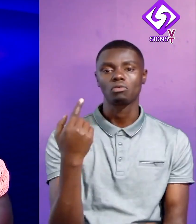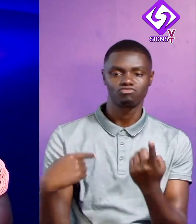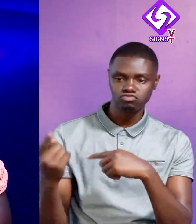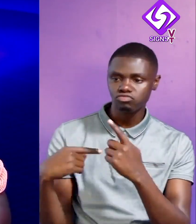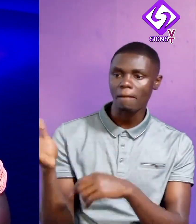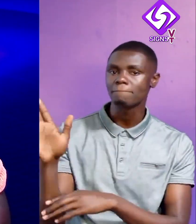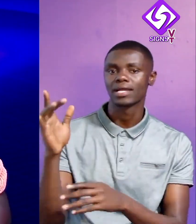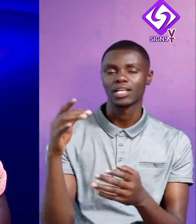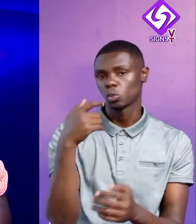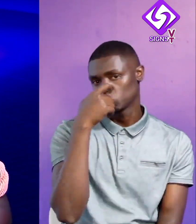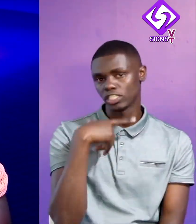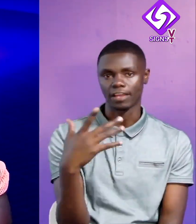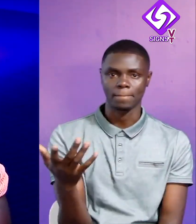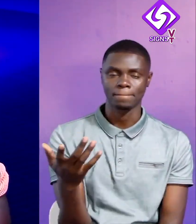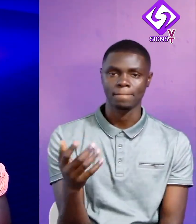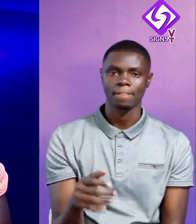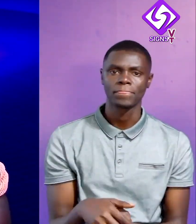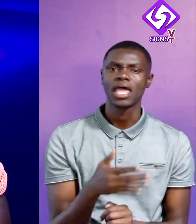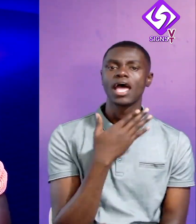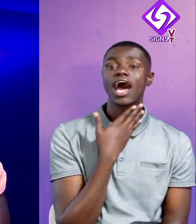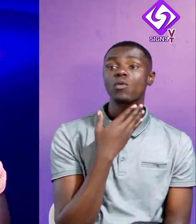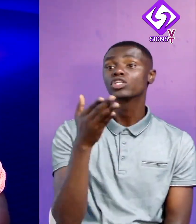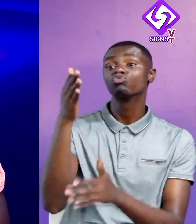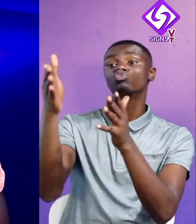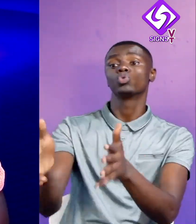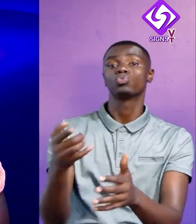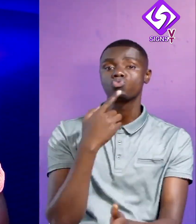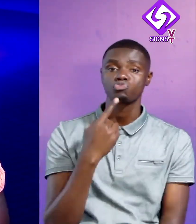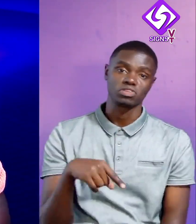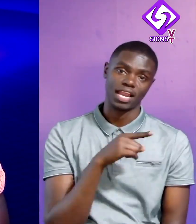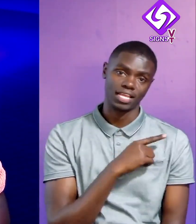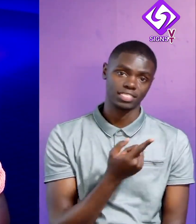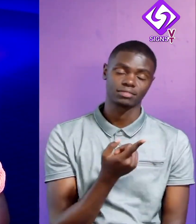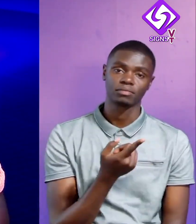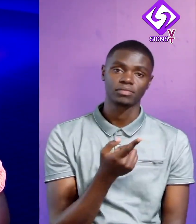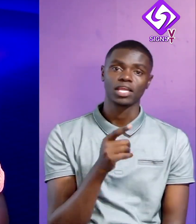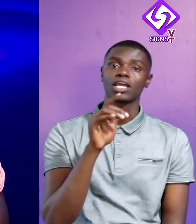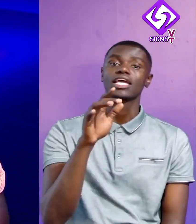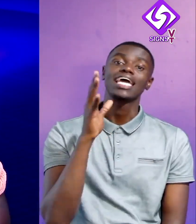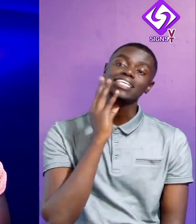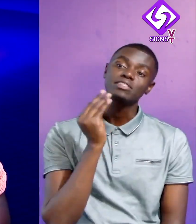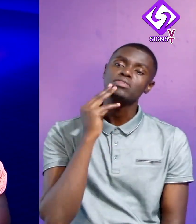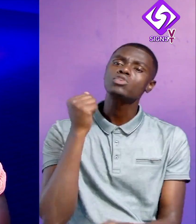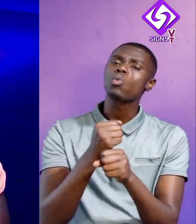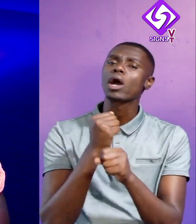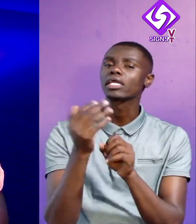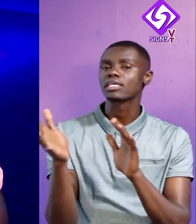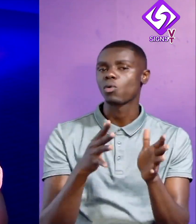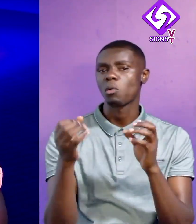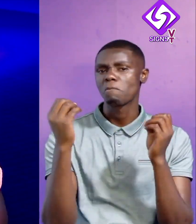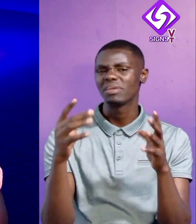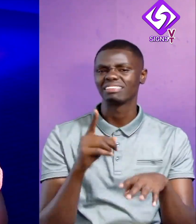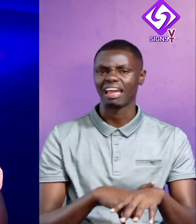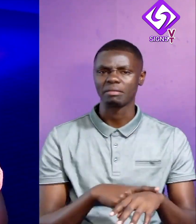again. Richard, I wanted you to tell us how is your experience working, because most of the